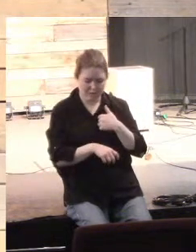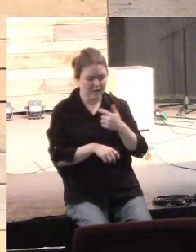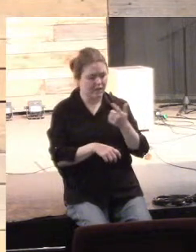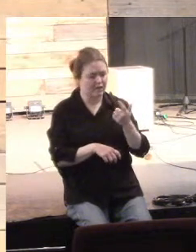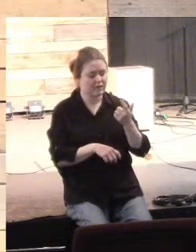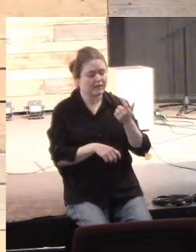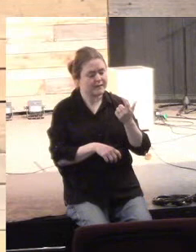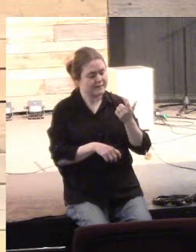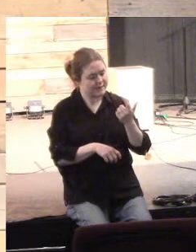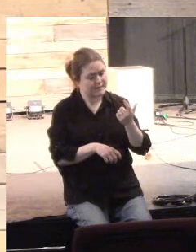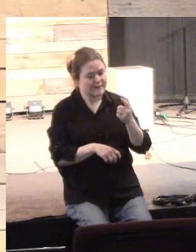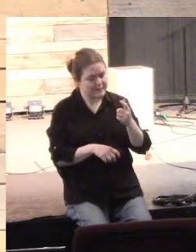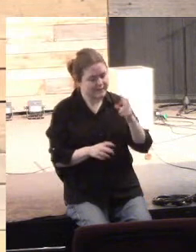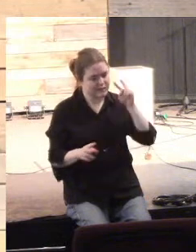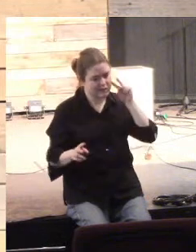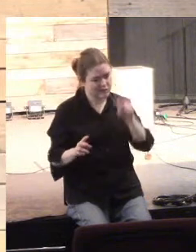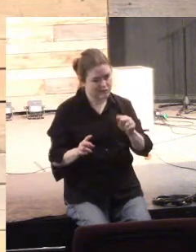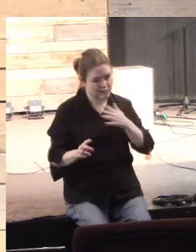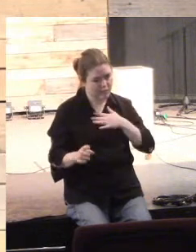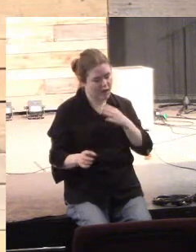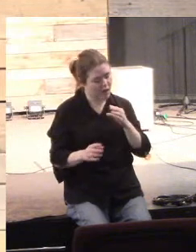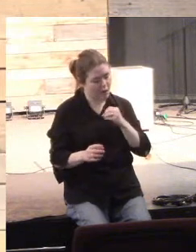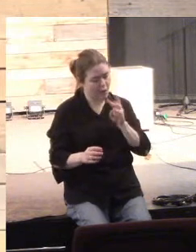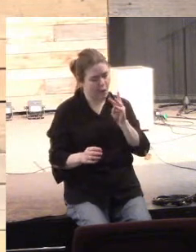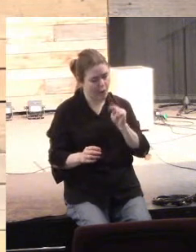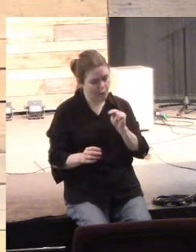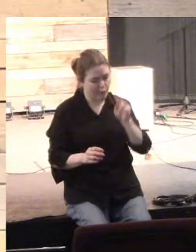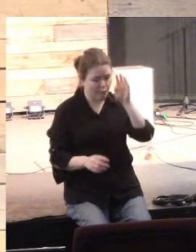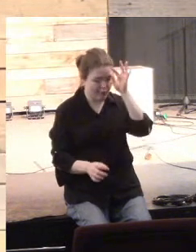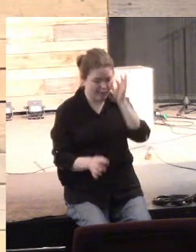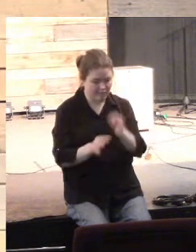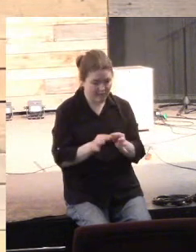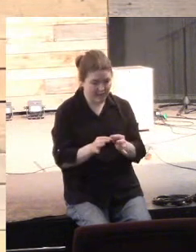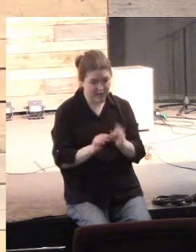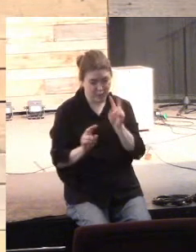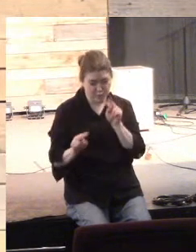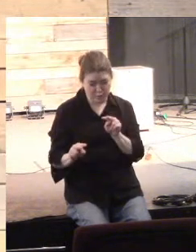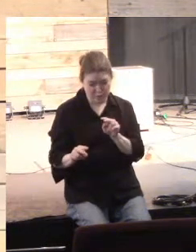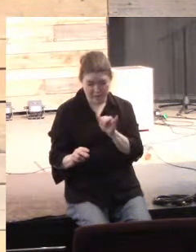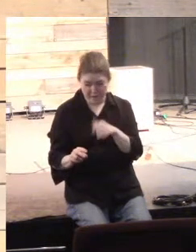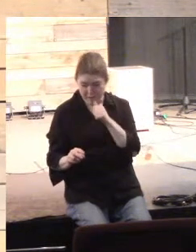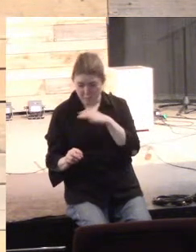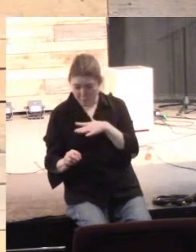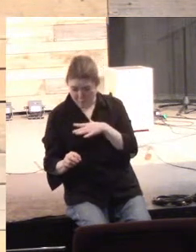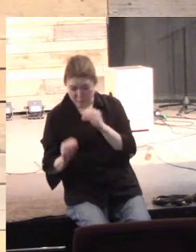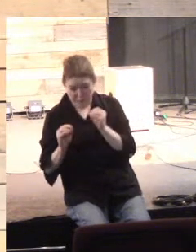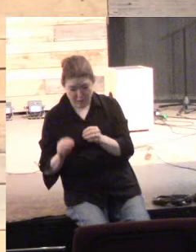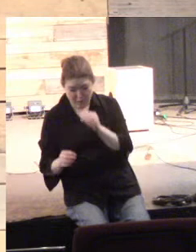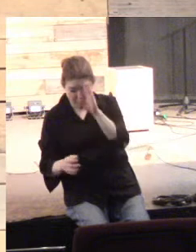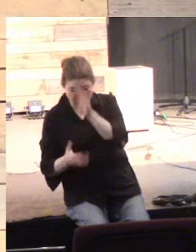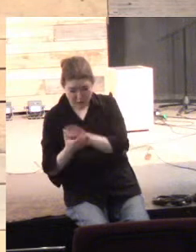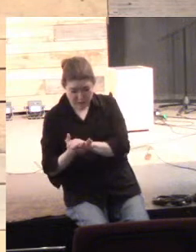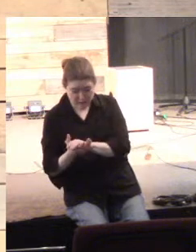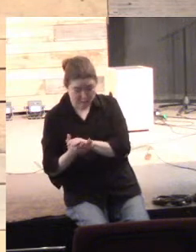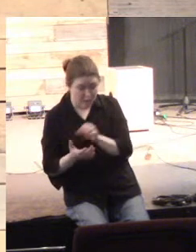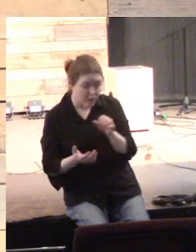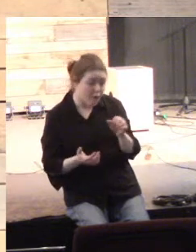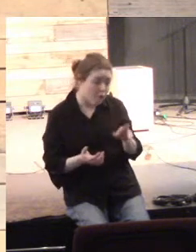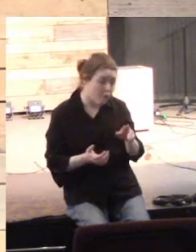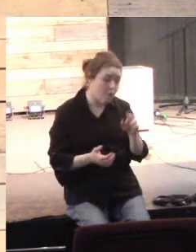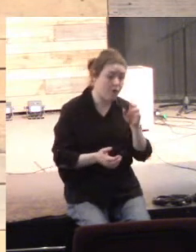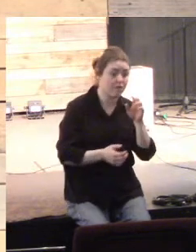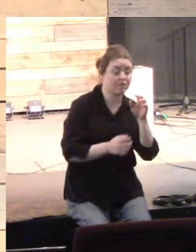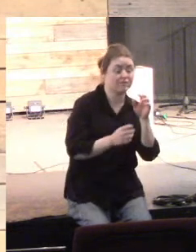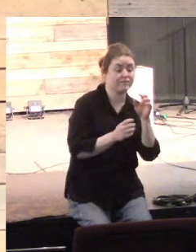to all of these characters, but especially the widow. You know, if you look at the teachers of the law, I mean, how much faith does it